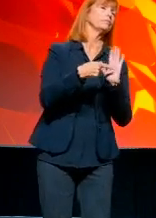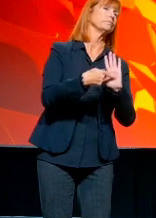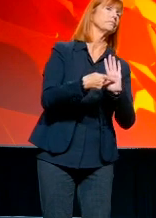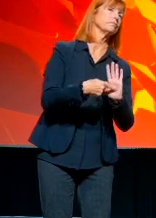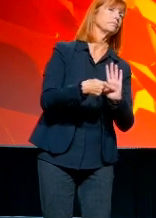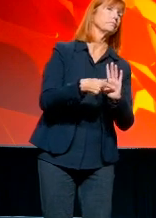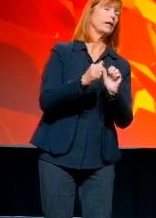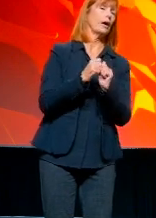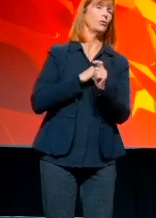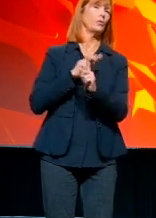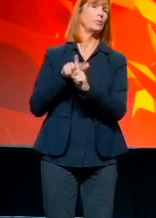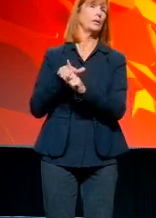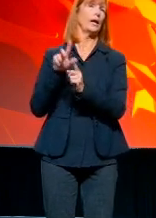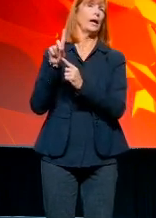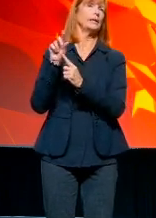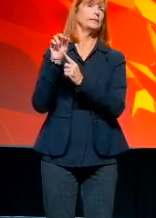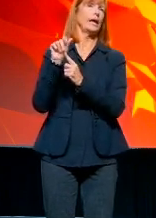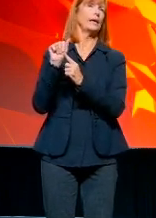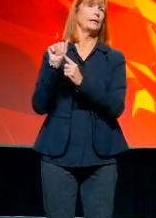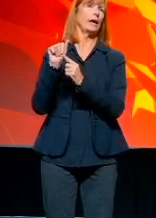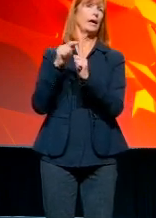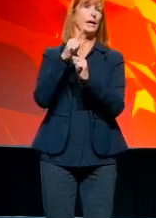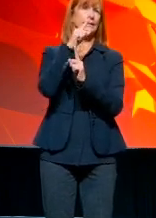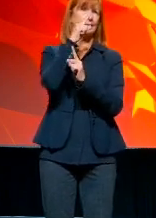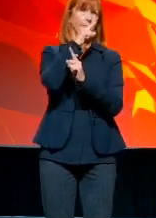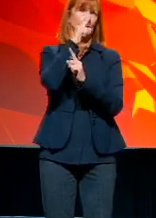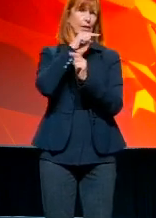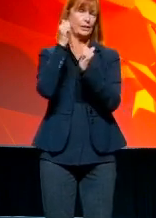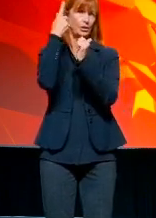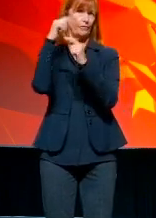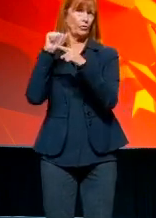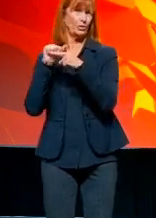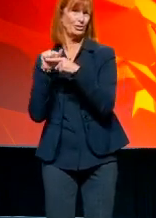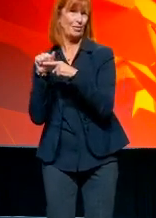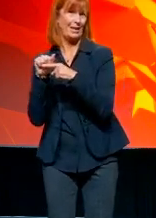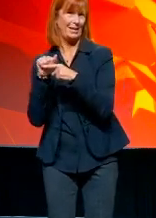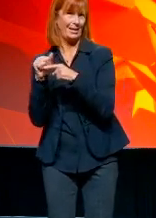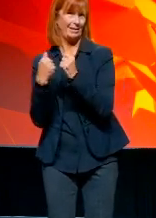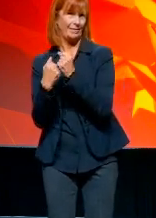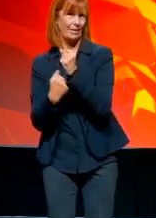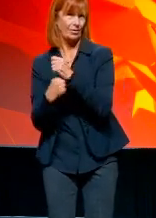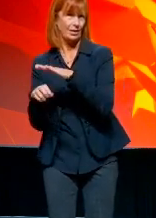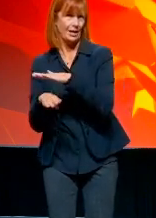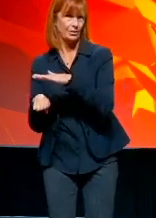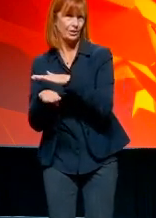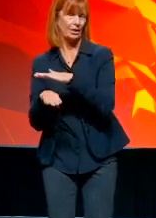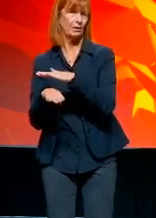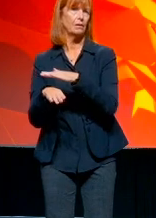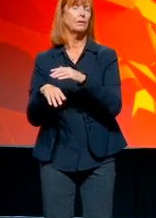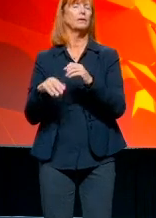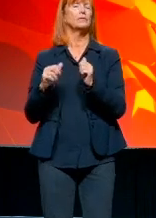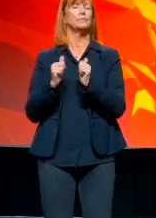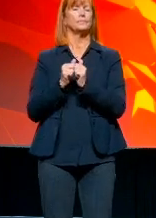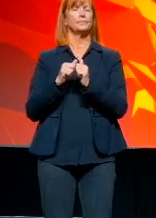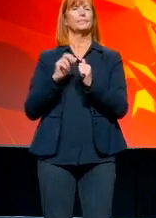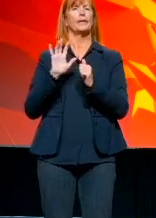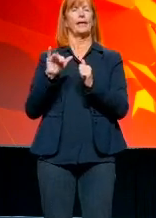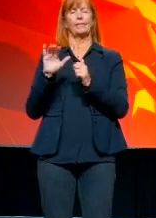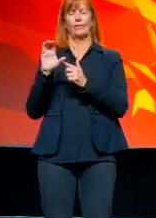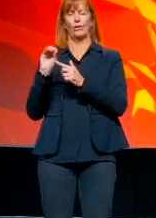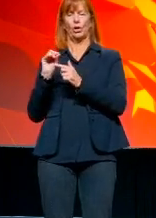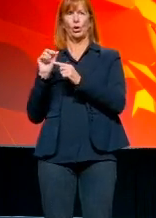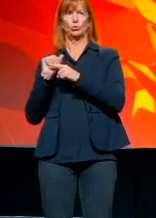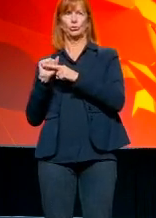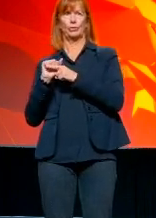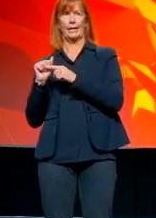data simulation for training that foundation models and using the data pyramid and using the co-training techniques